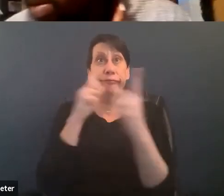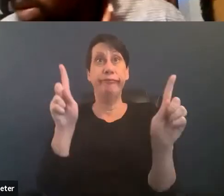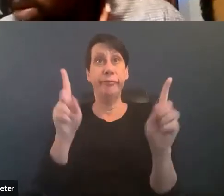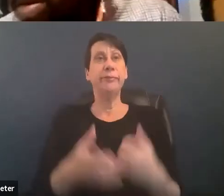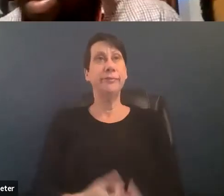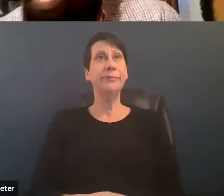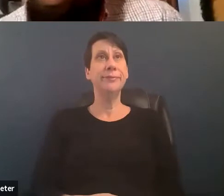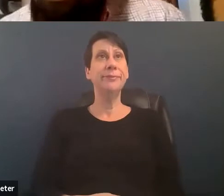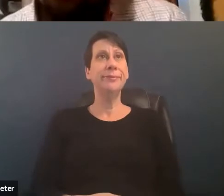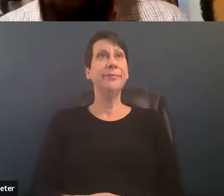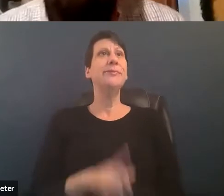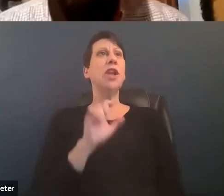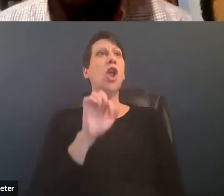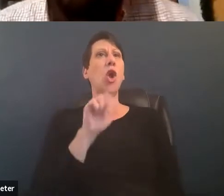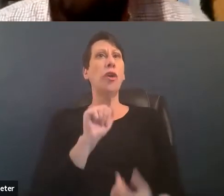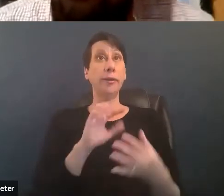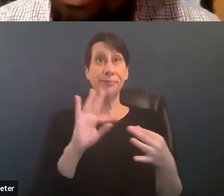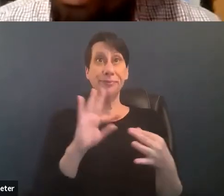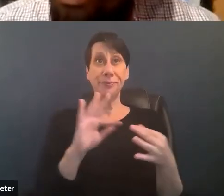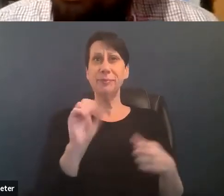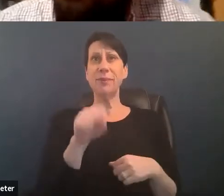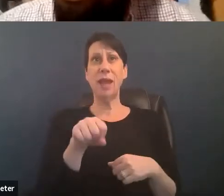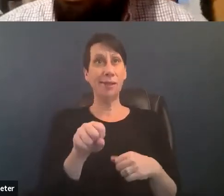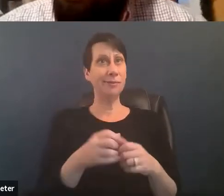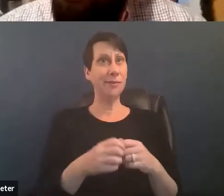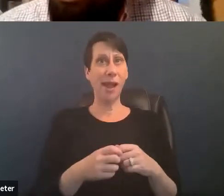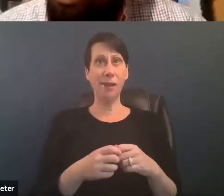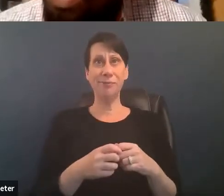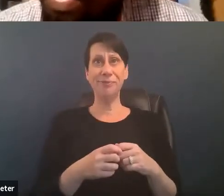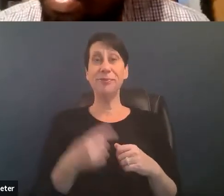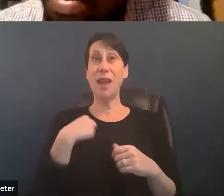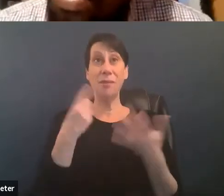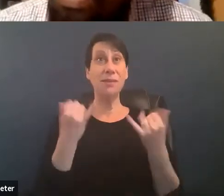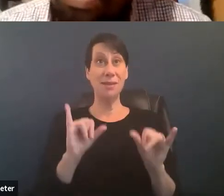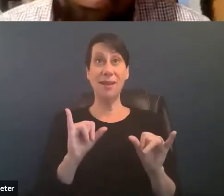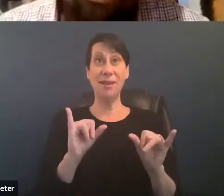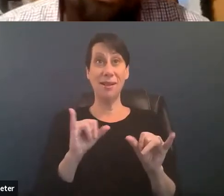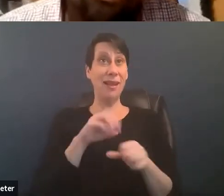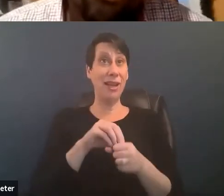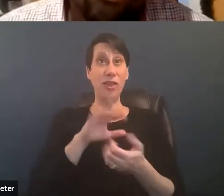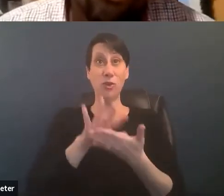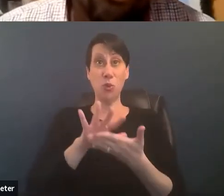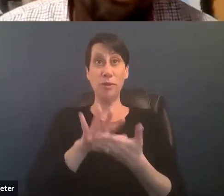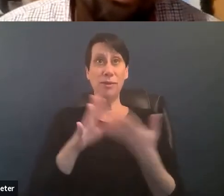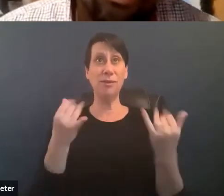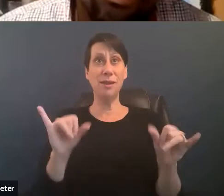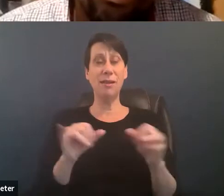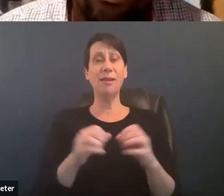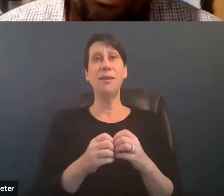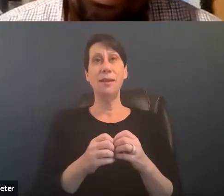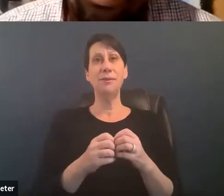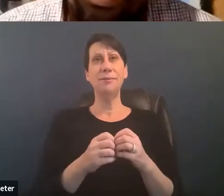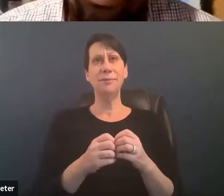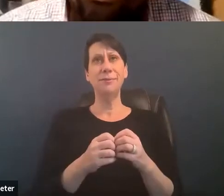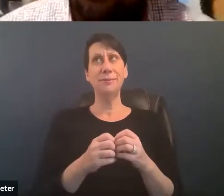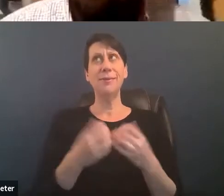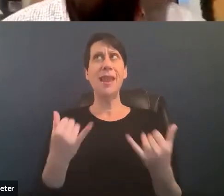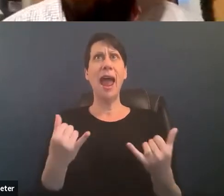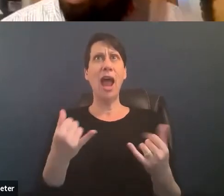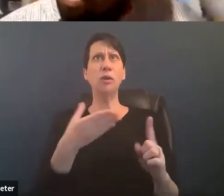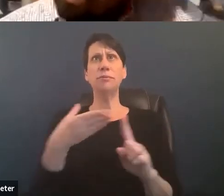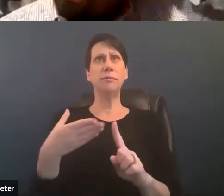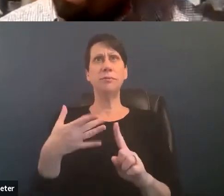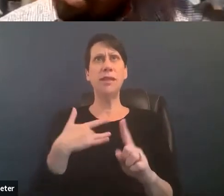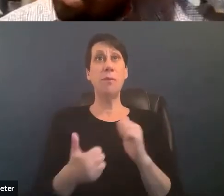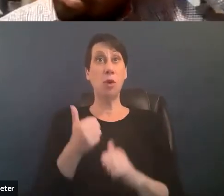I'll jump in on that one. So yeah, I am still in the schools, mostly just the high schools.